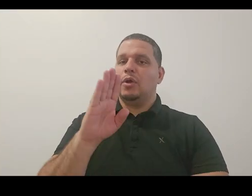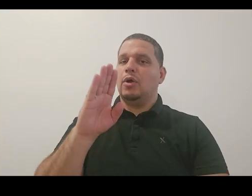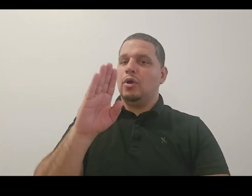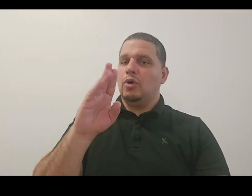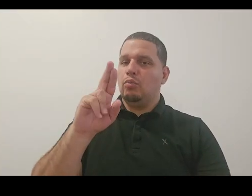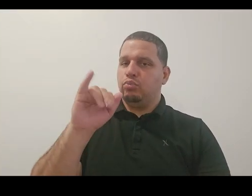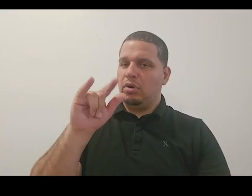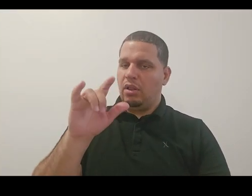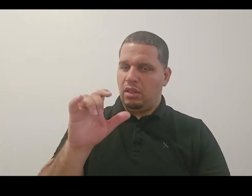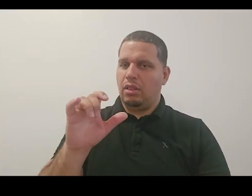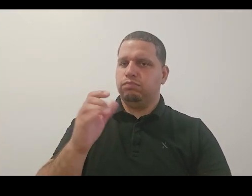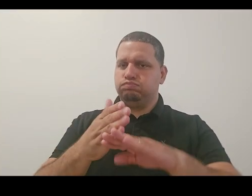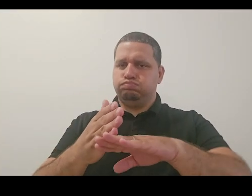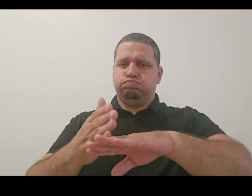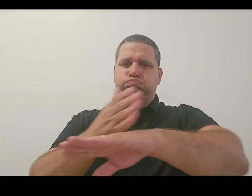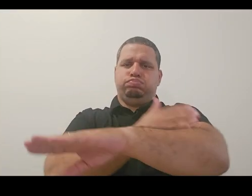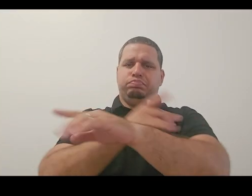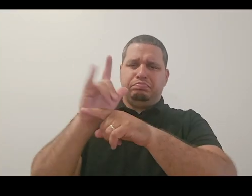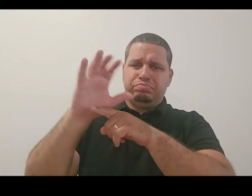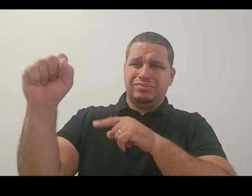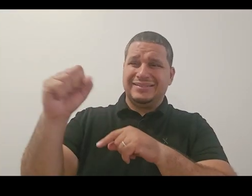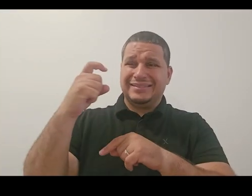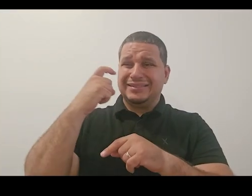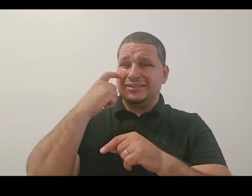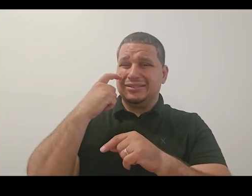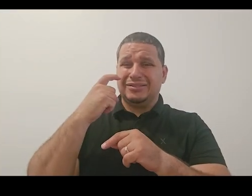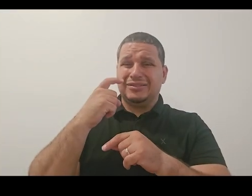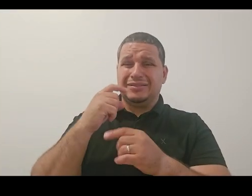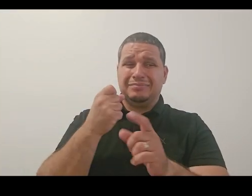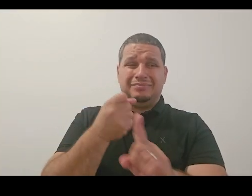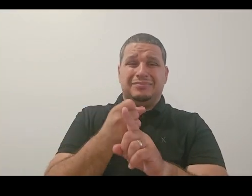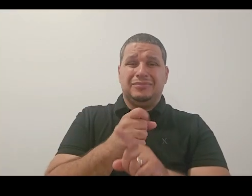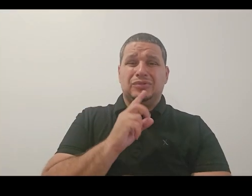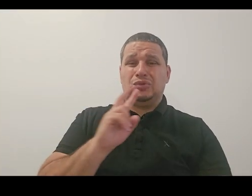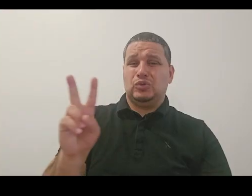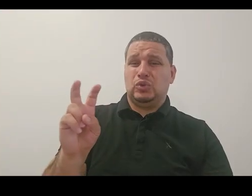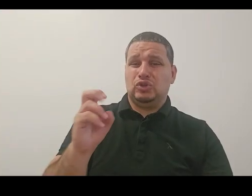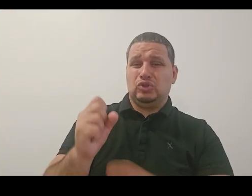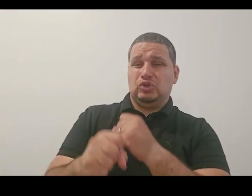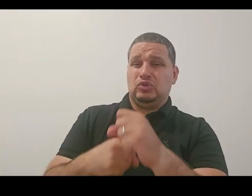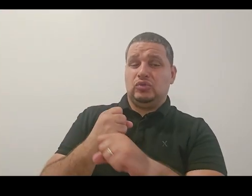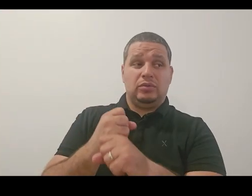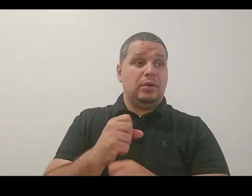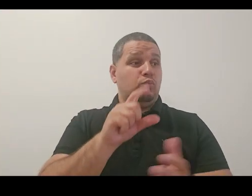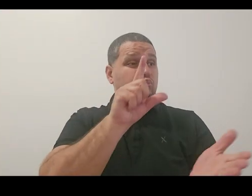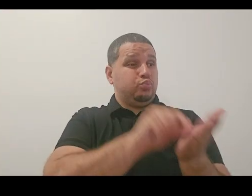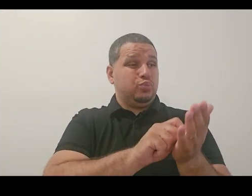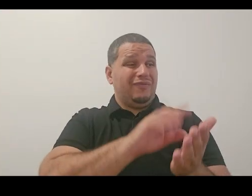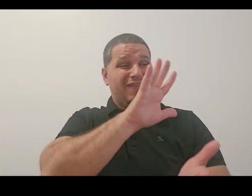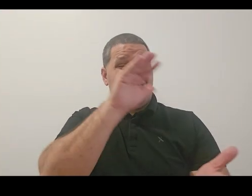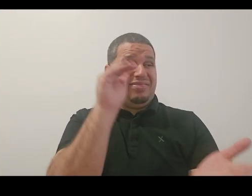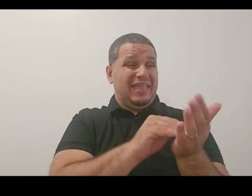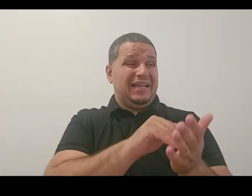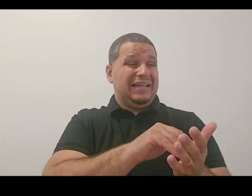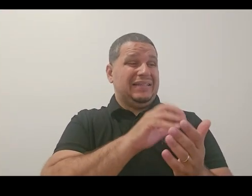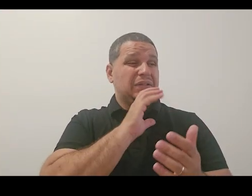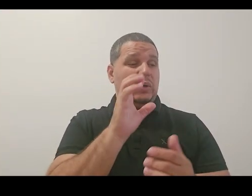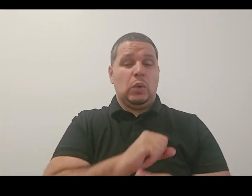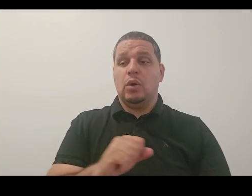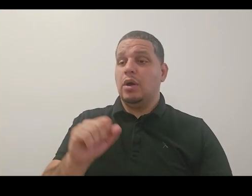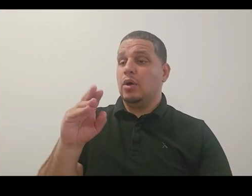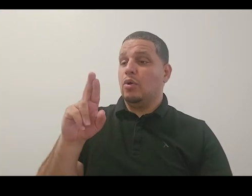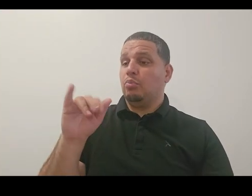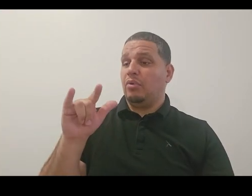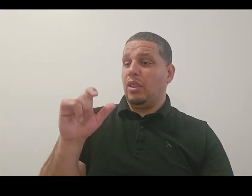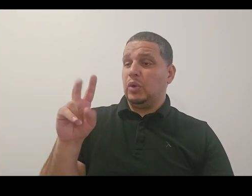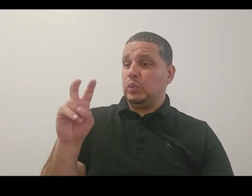much Braille has innovated in a short time period. Braille just turned 200 years old. Print is like, I don't know, 5,000 years old. And